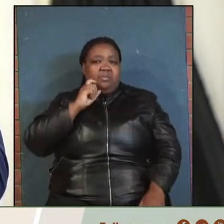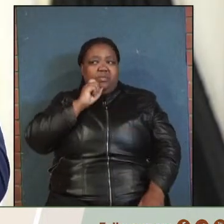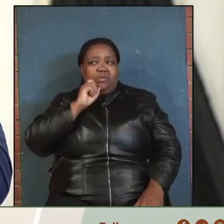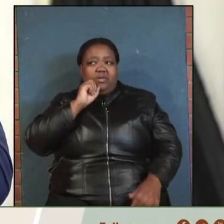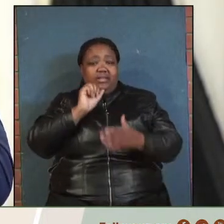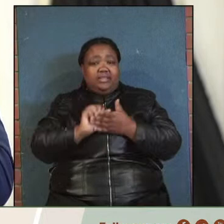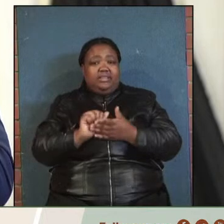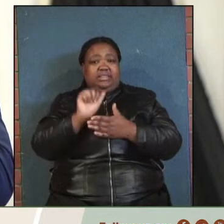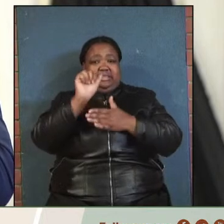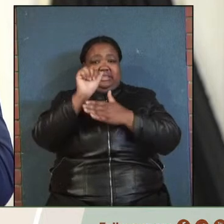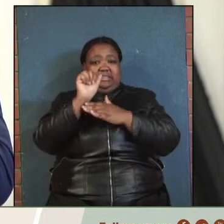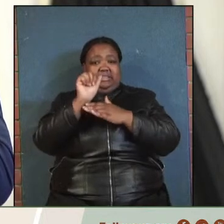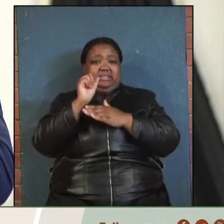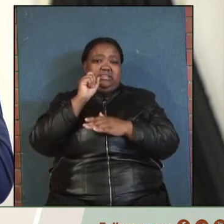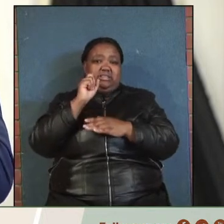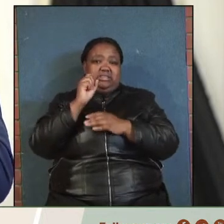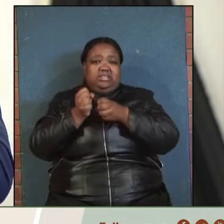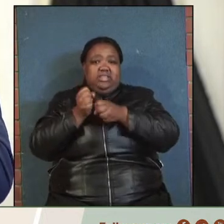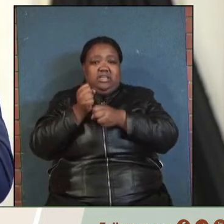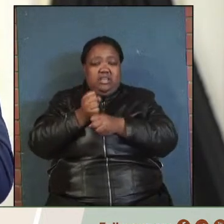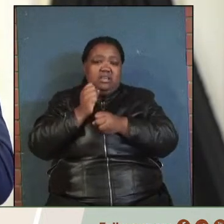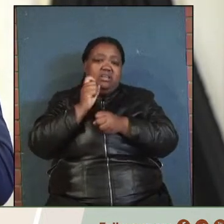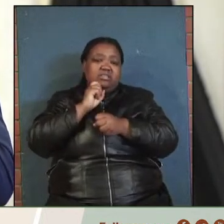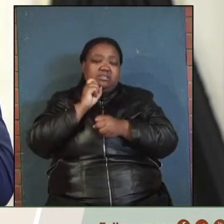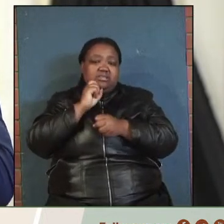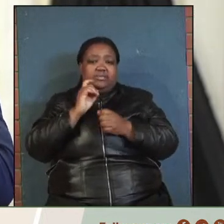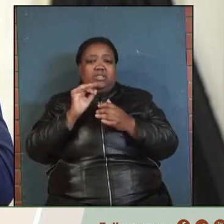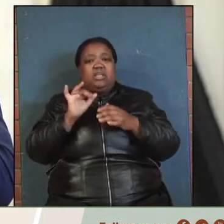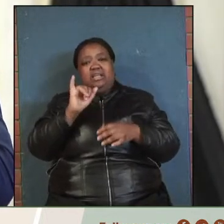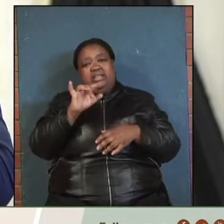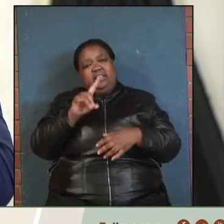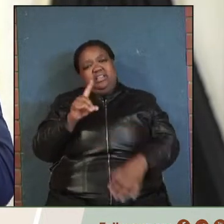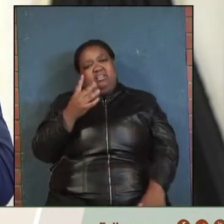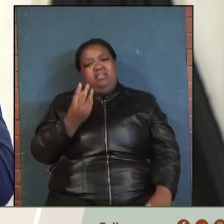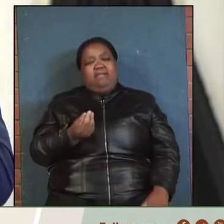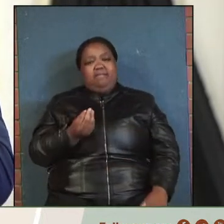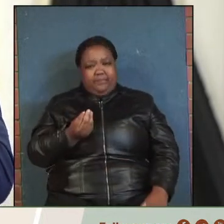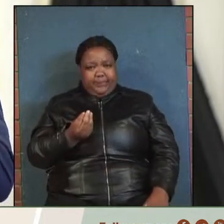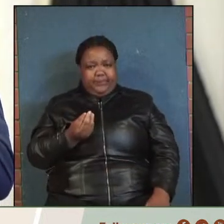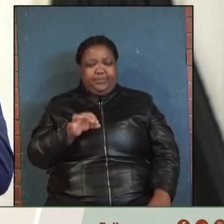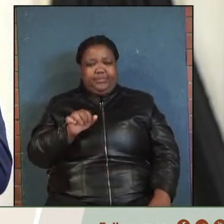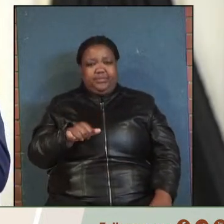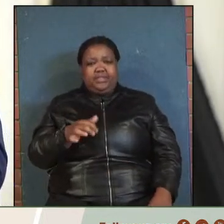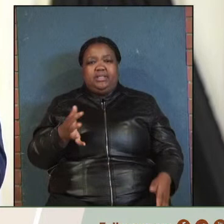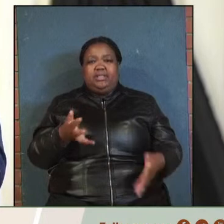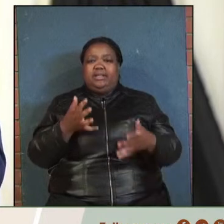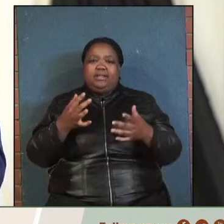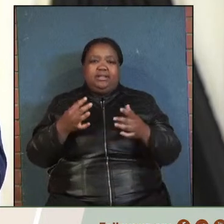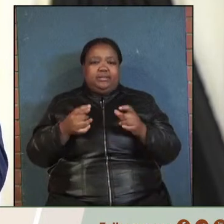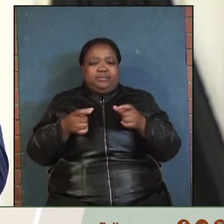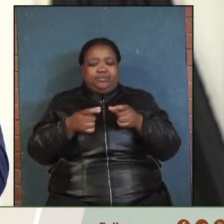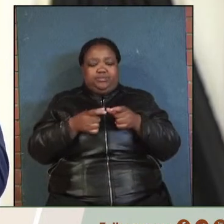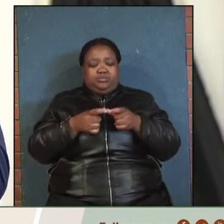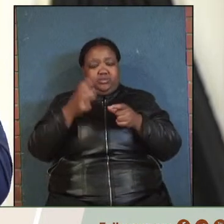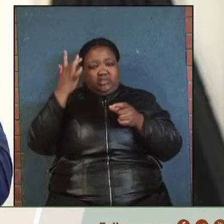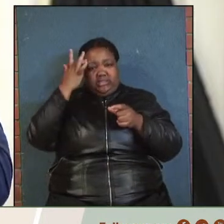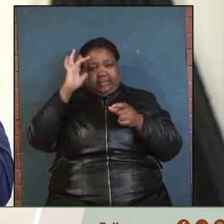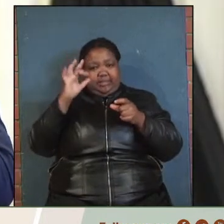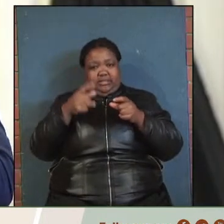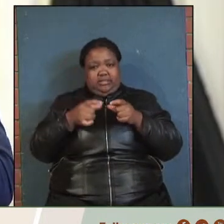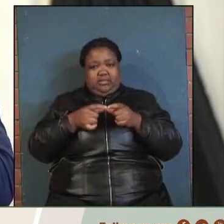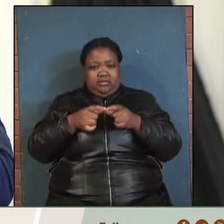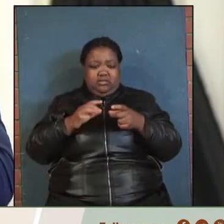and above and you have your identity document, whether in a form of a smart card, whether in a form